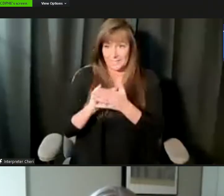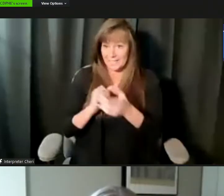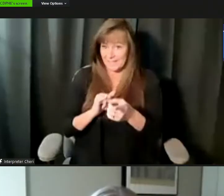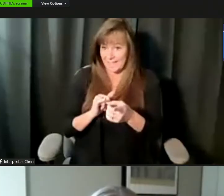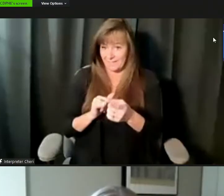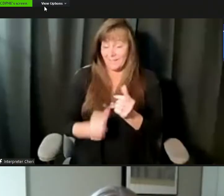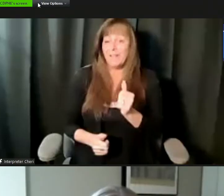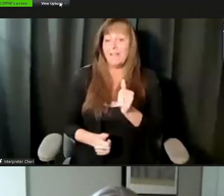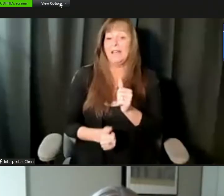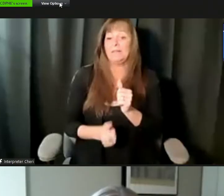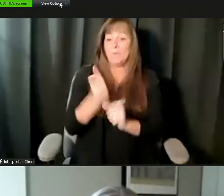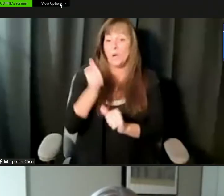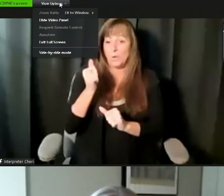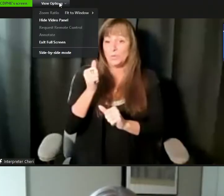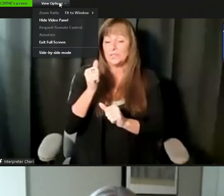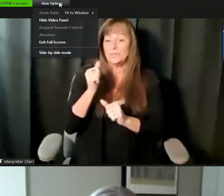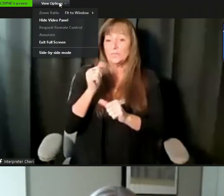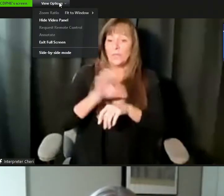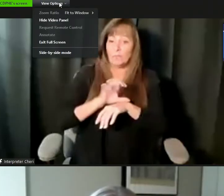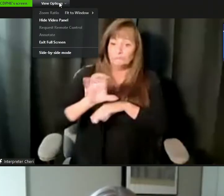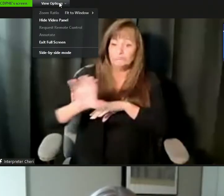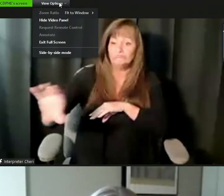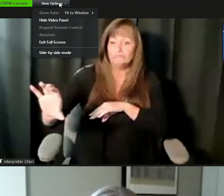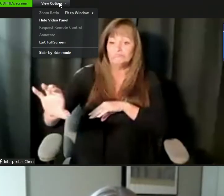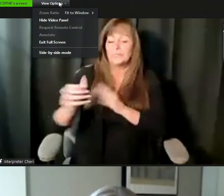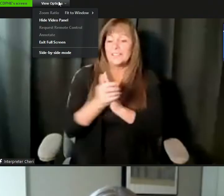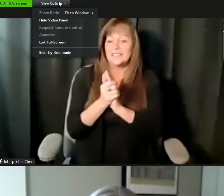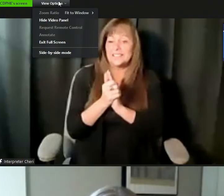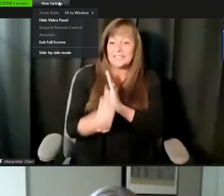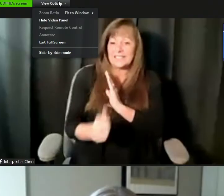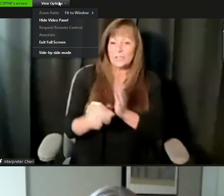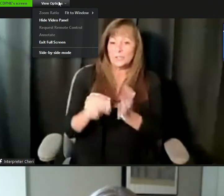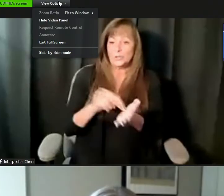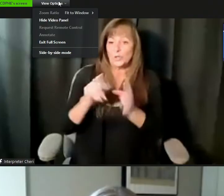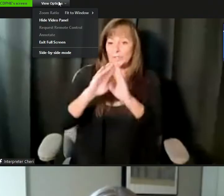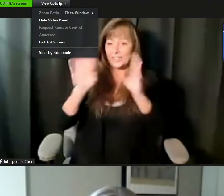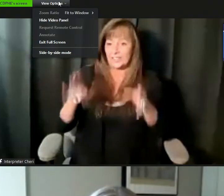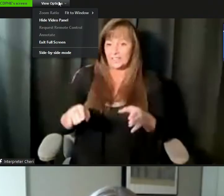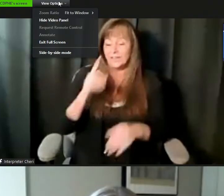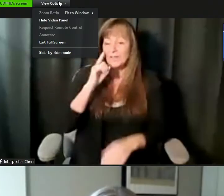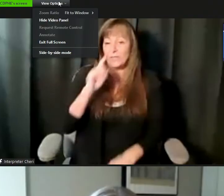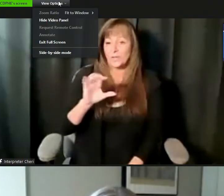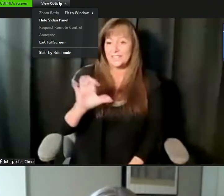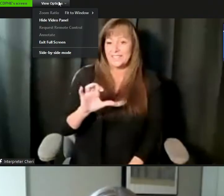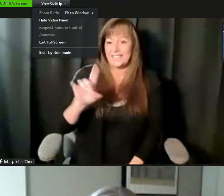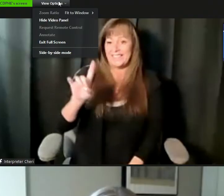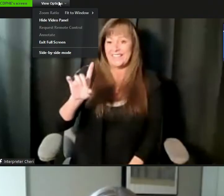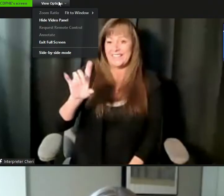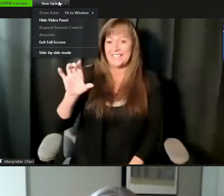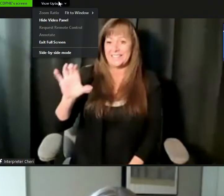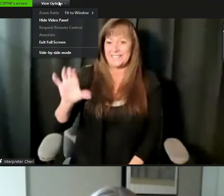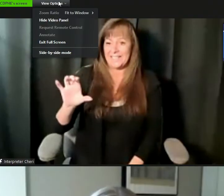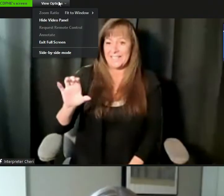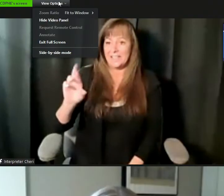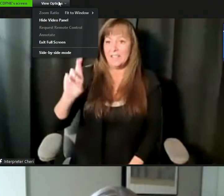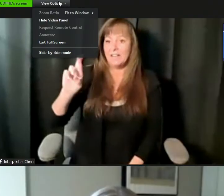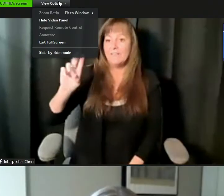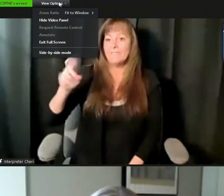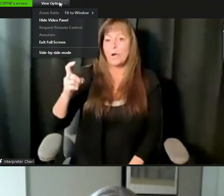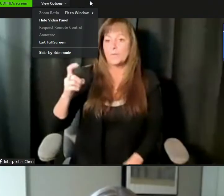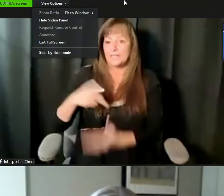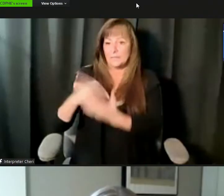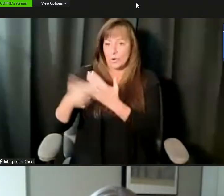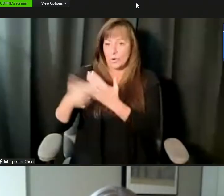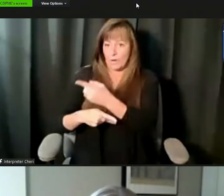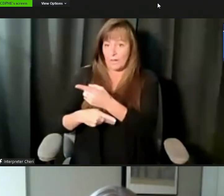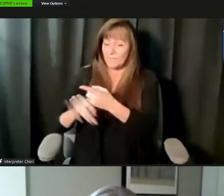the skilled nursing facility for the CDC pharmacy program. But actually, that was a surprise. And then, no, we're